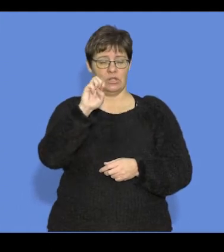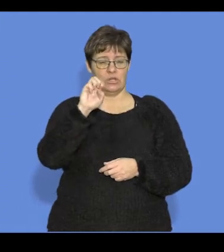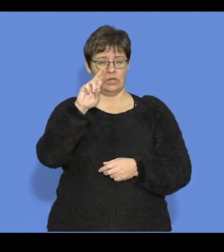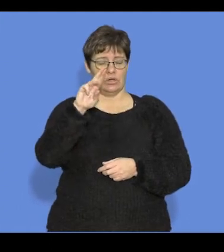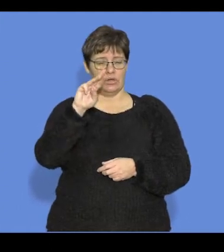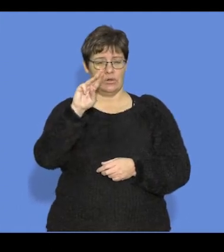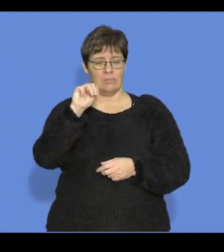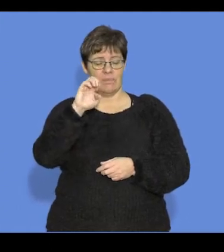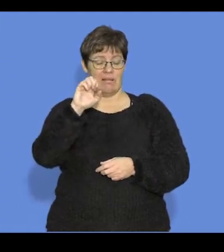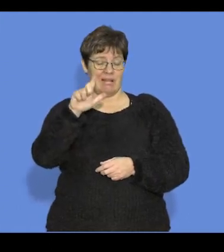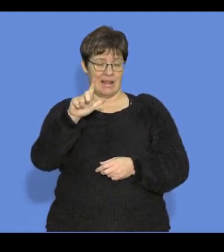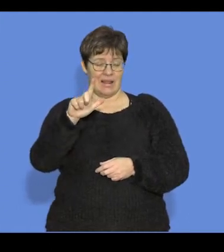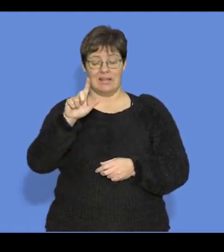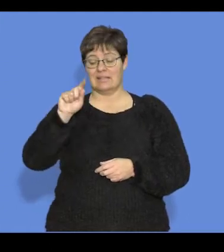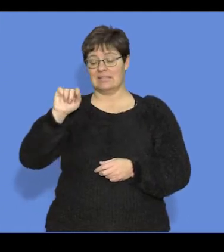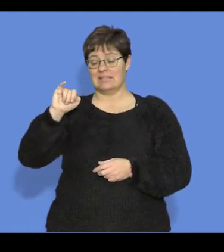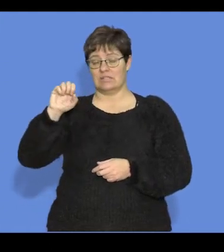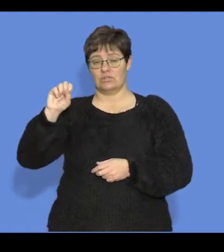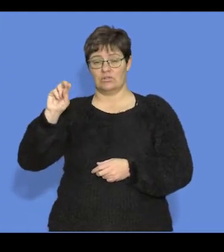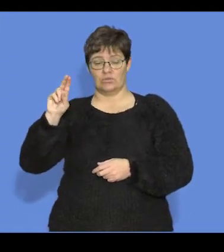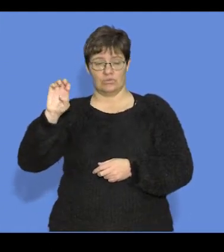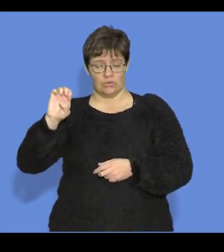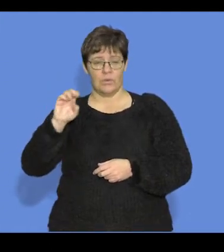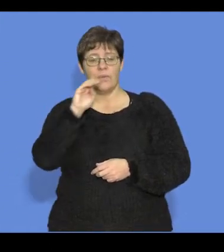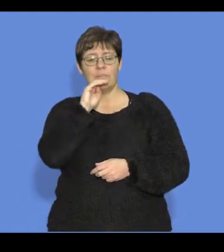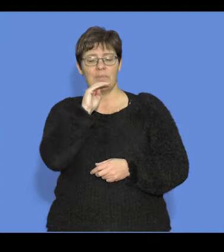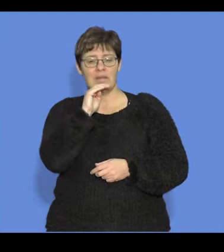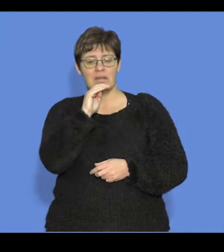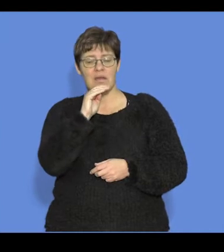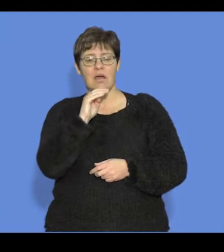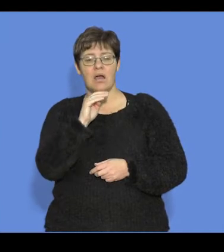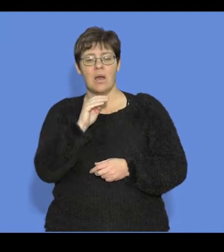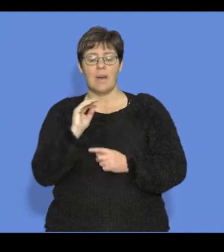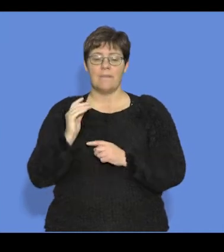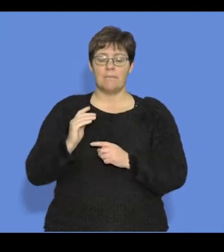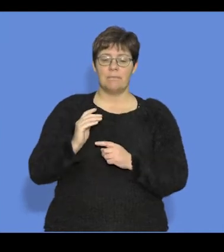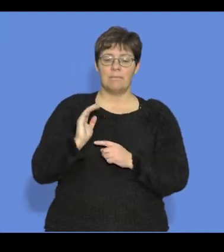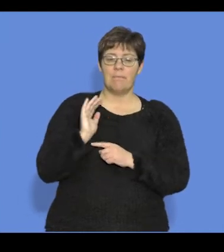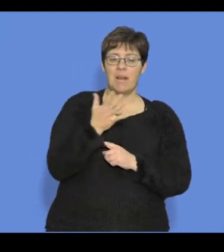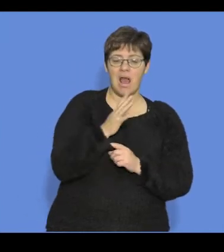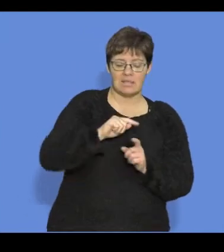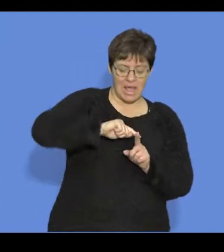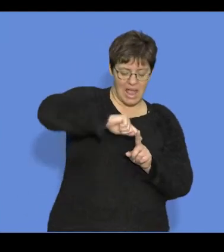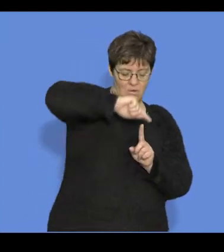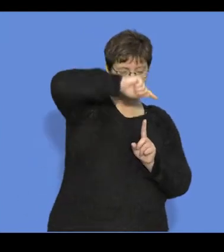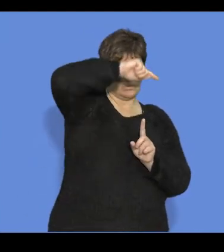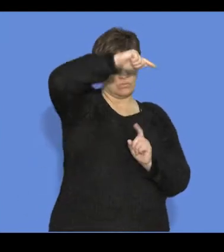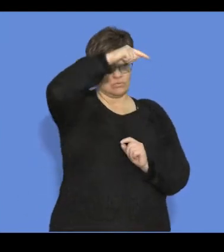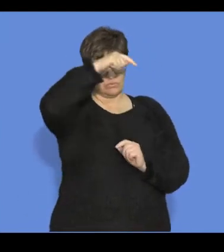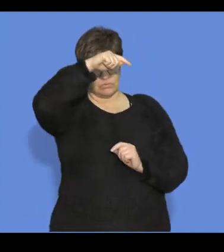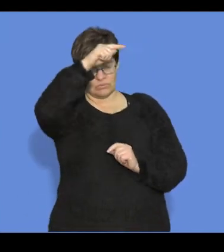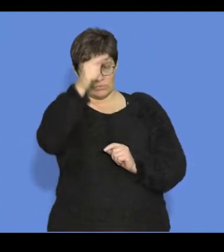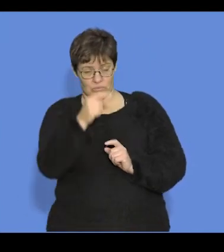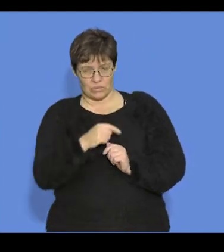epidermal tissue, which forms the outer covering of all the parts of the plant. Sometimes it has